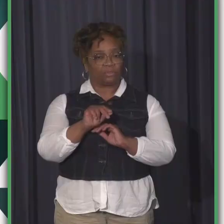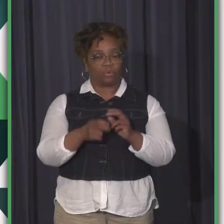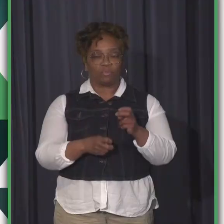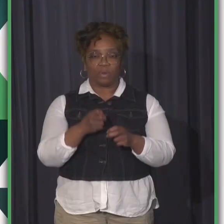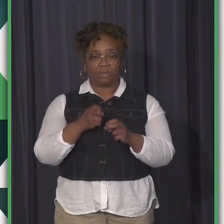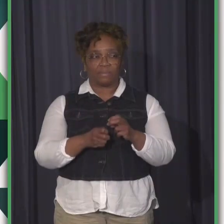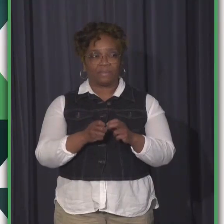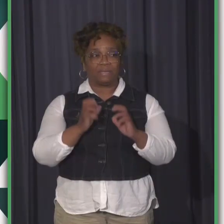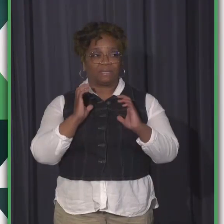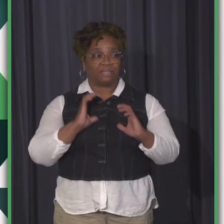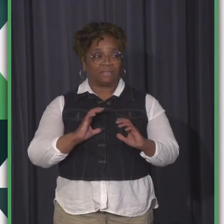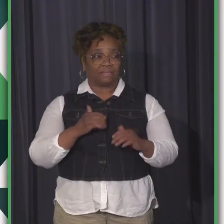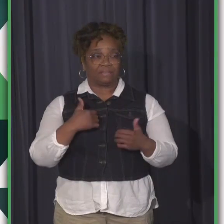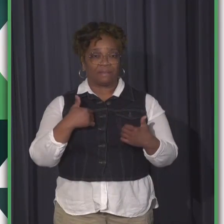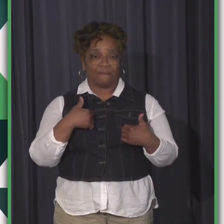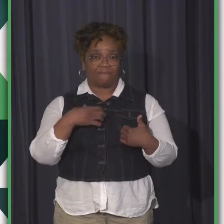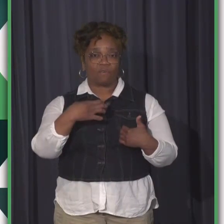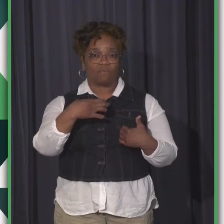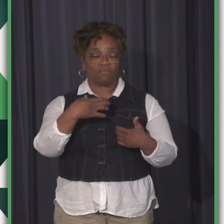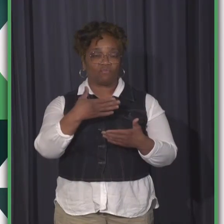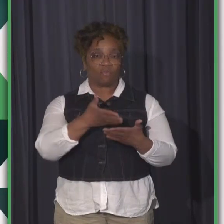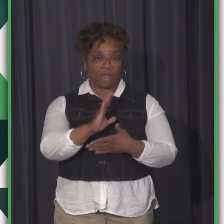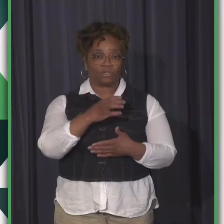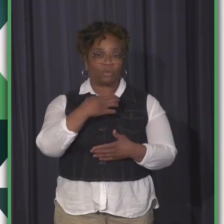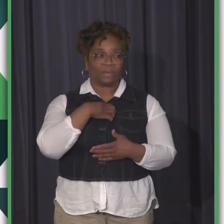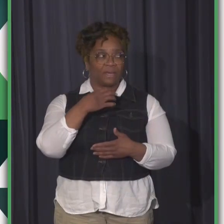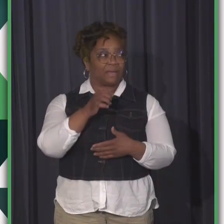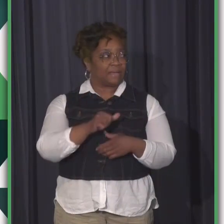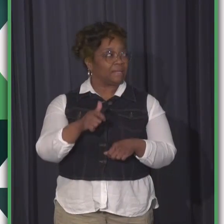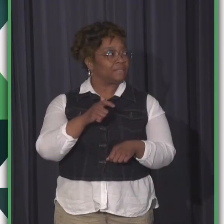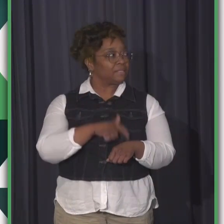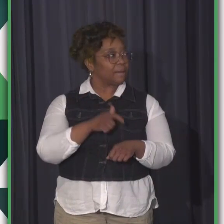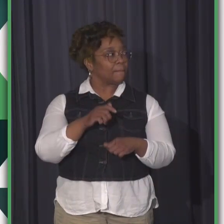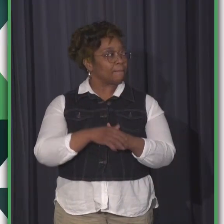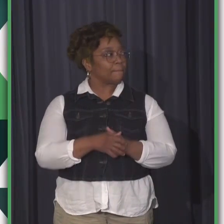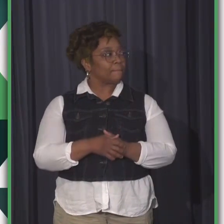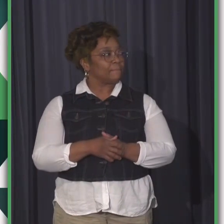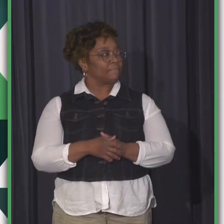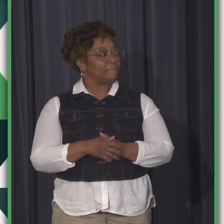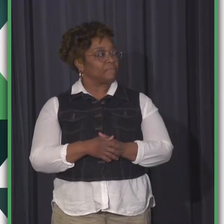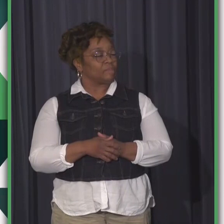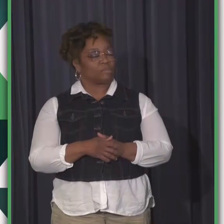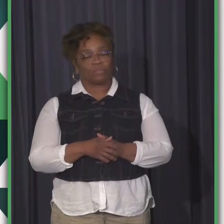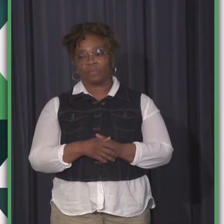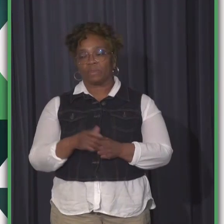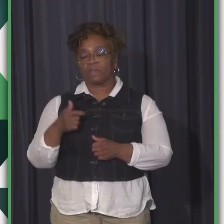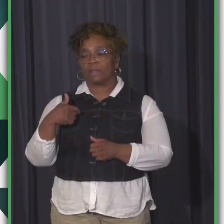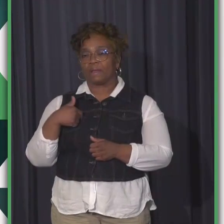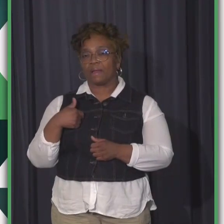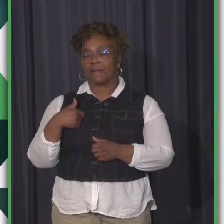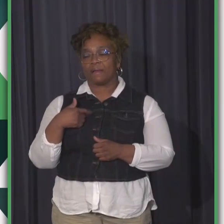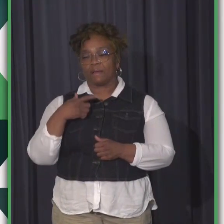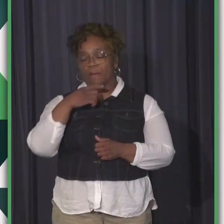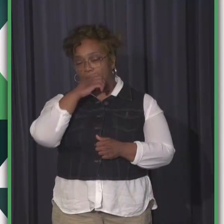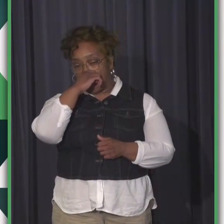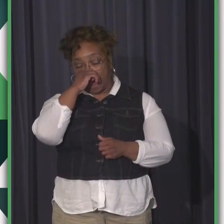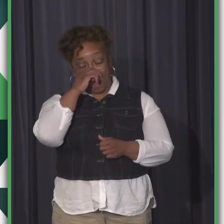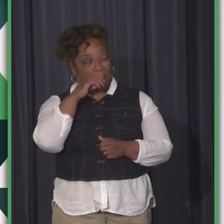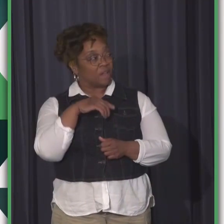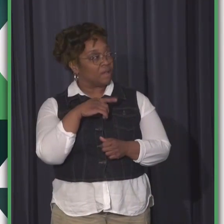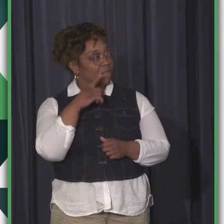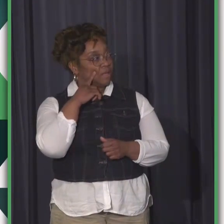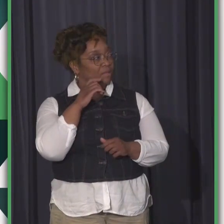to complain anytime they want to. To the chair? Yes. Yes, sir. To the chair, I just find it to be very